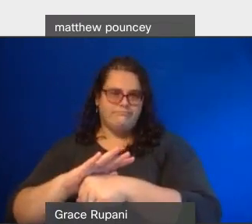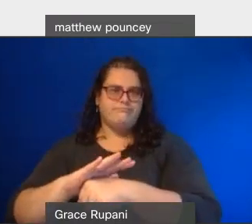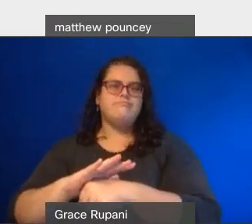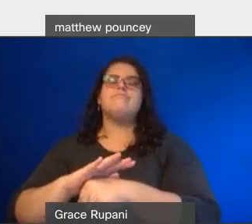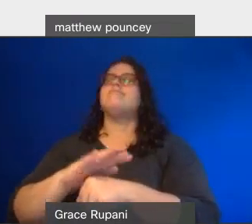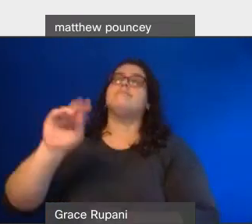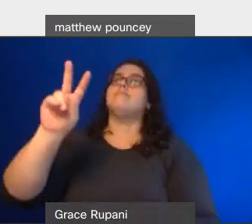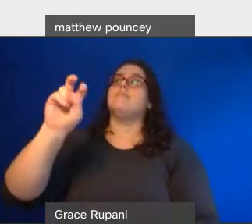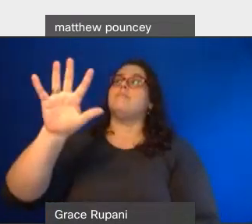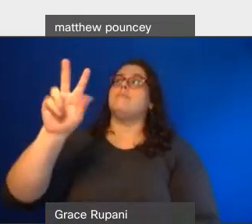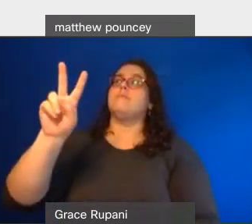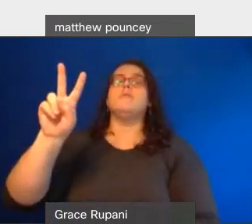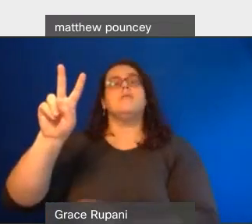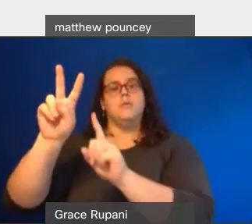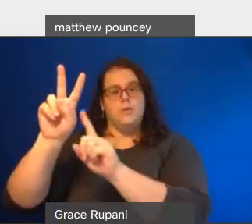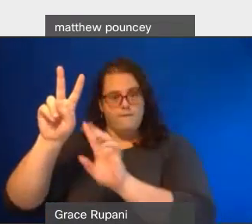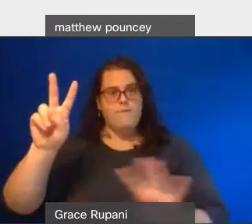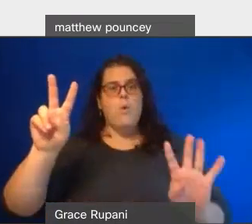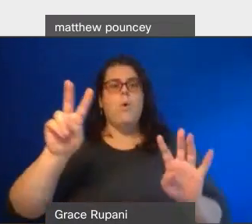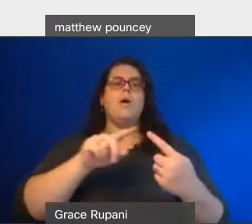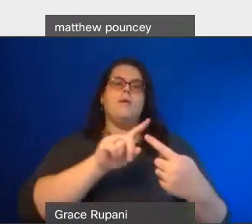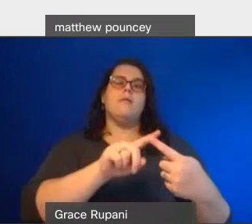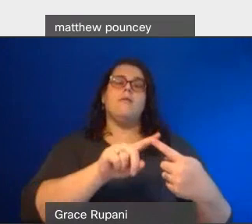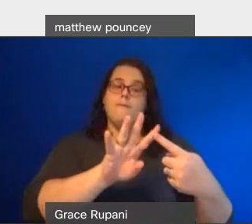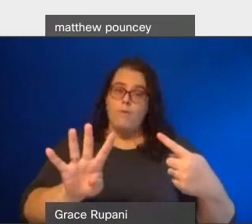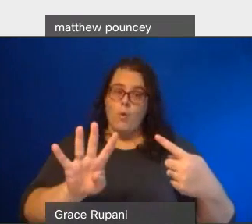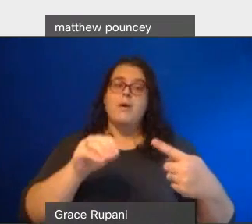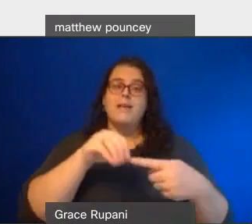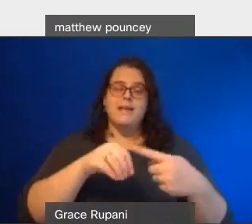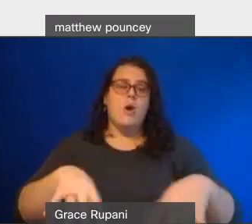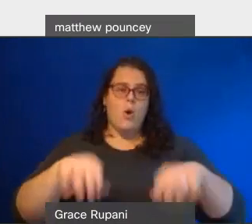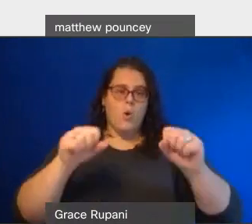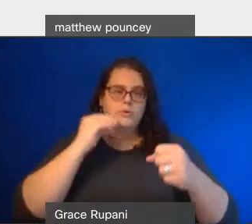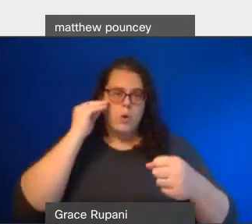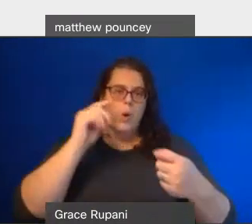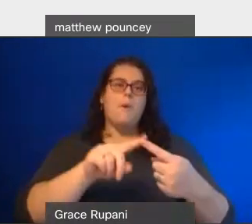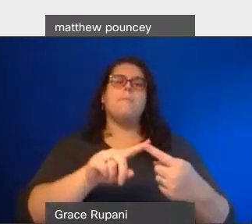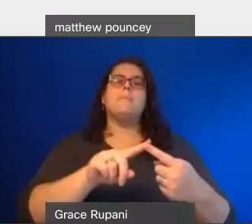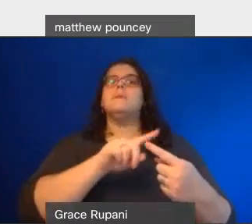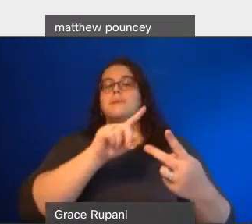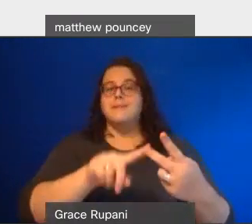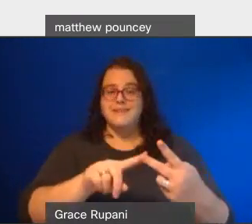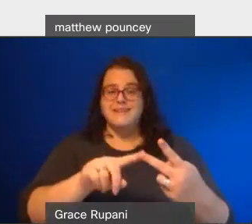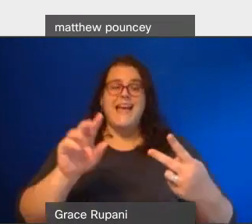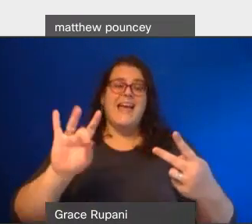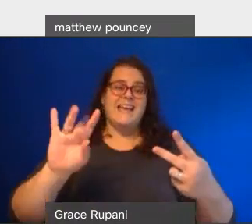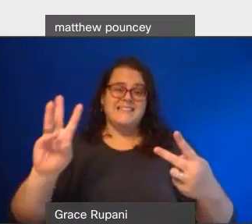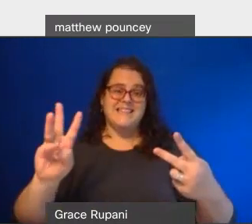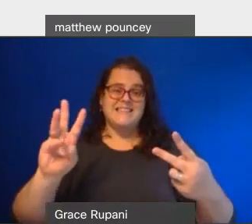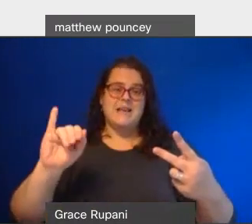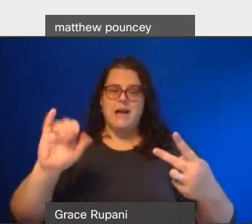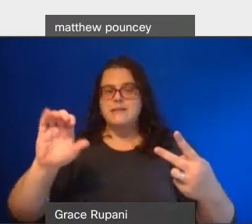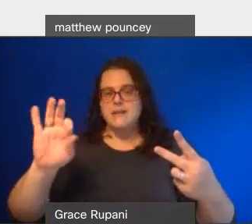homes, 86 who lived in ICFs, 24 who lived in natural